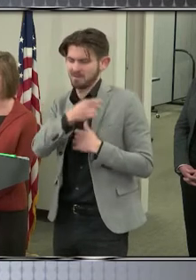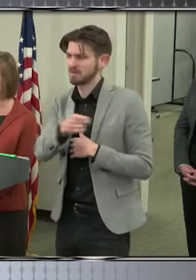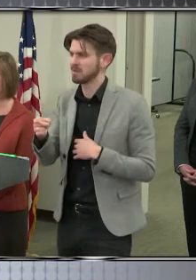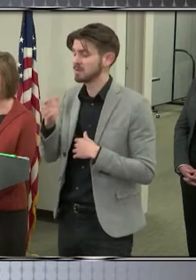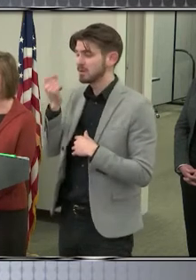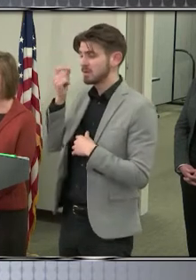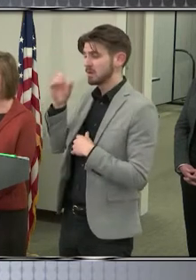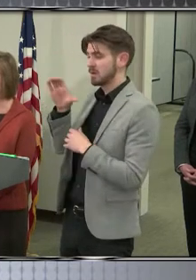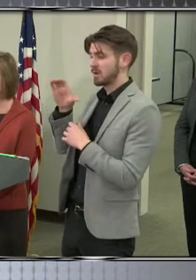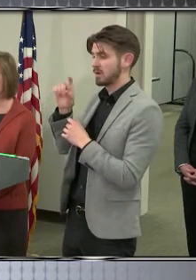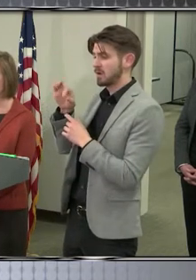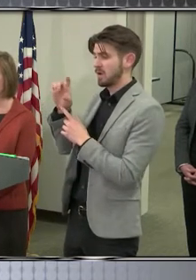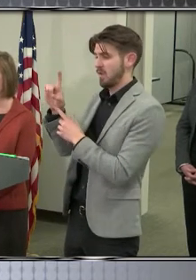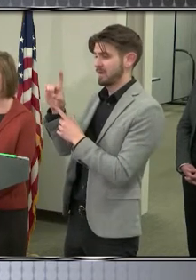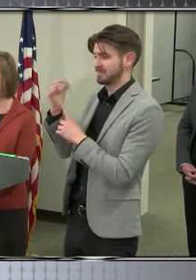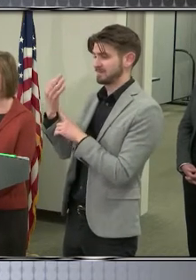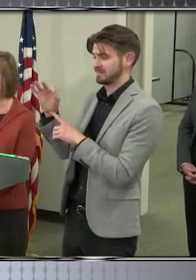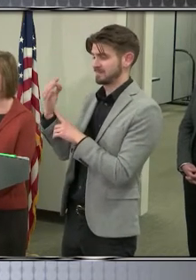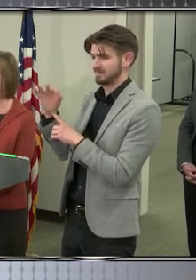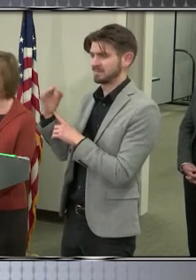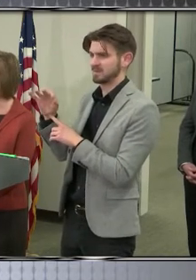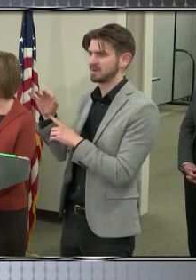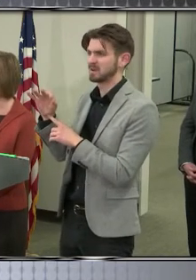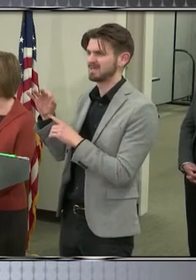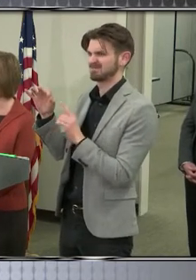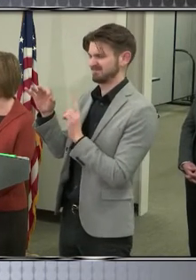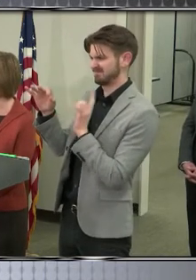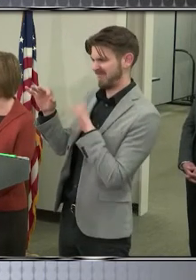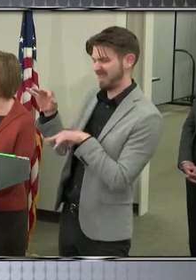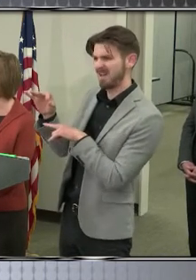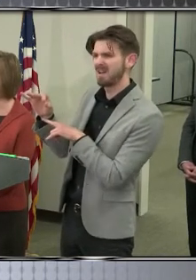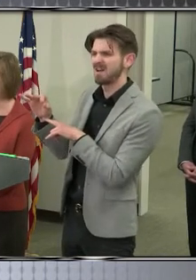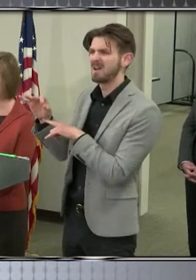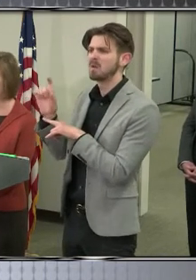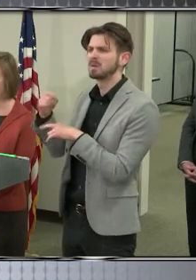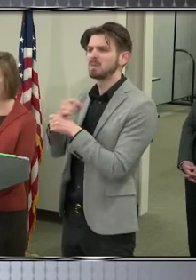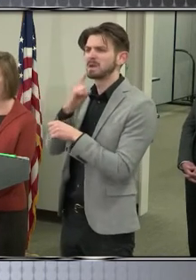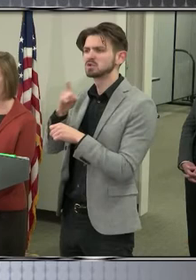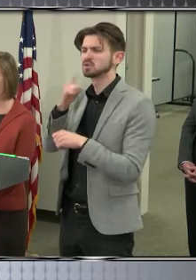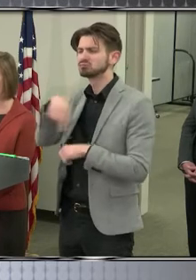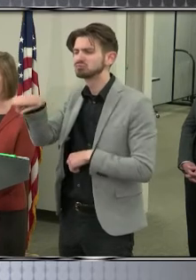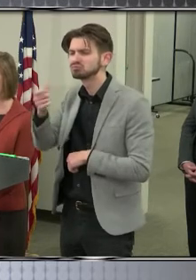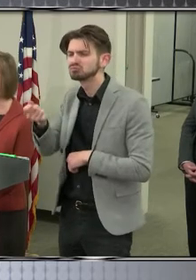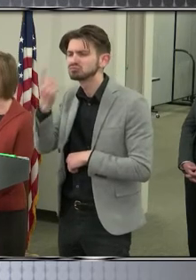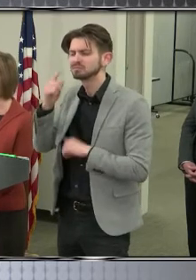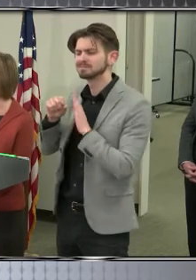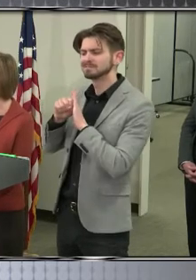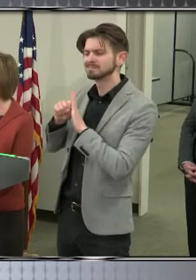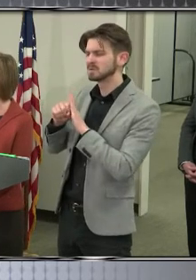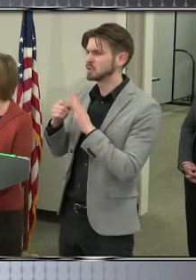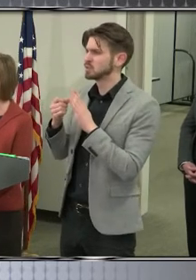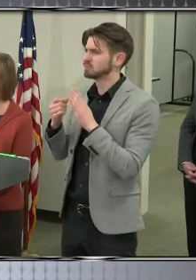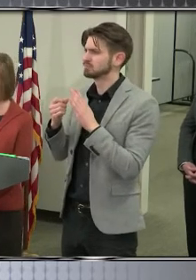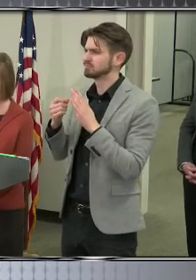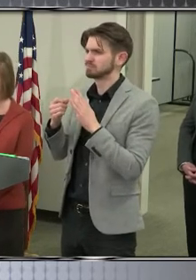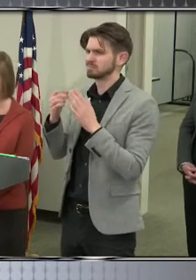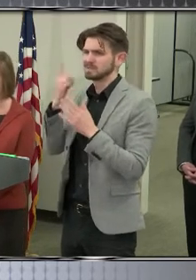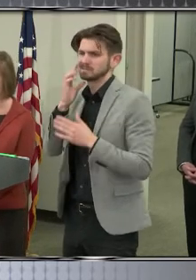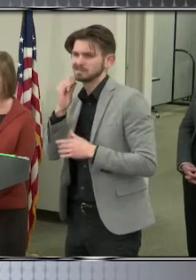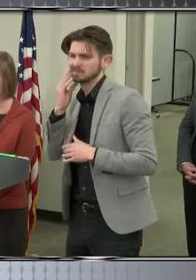COVID-19, we want to make sure that people understand what the symptoms are and when to contact a